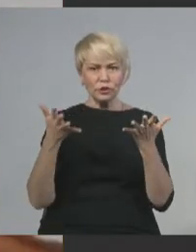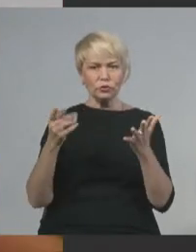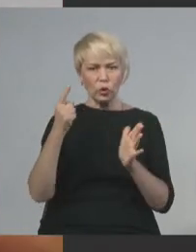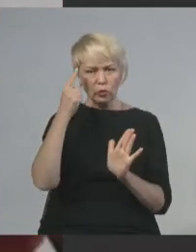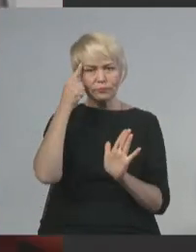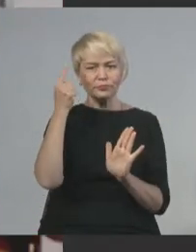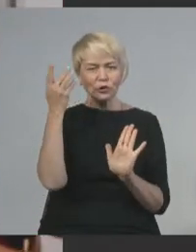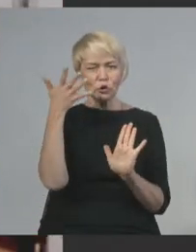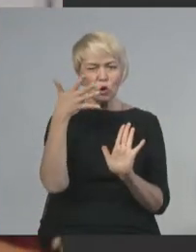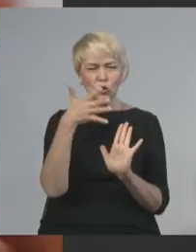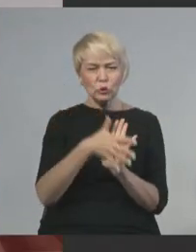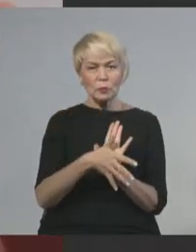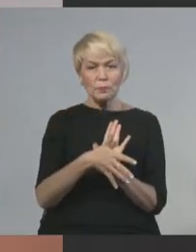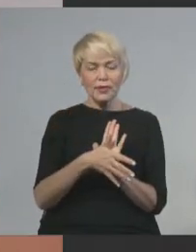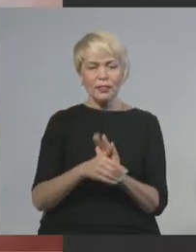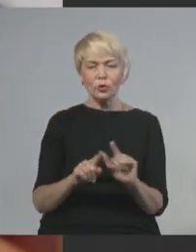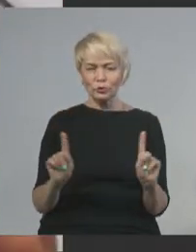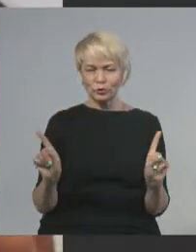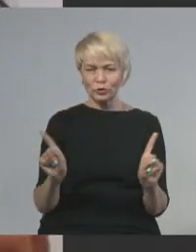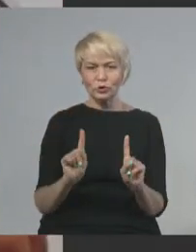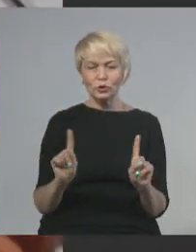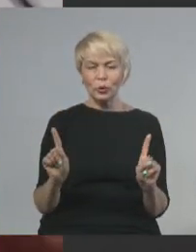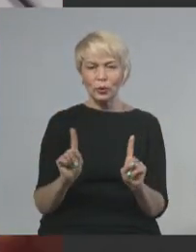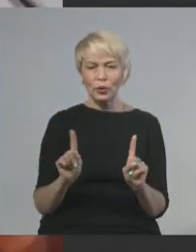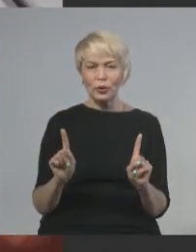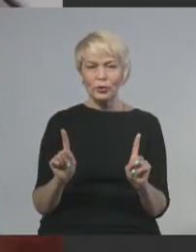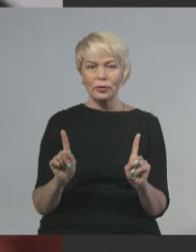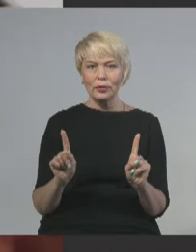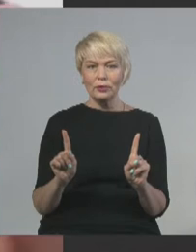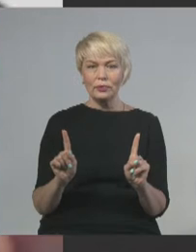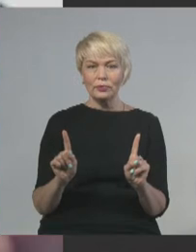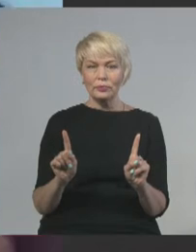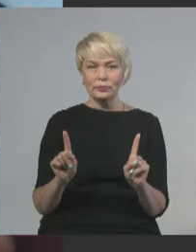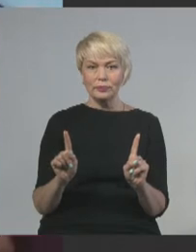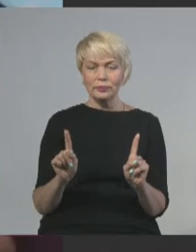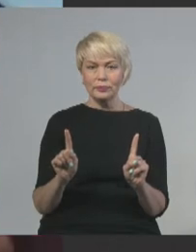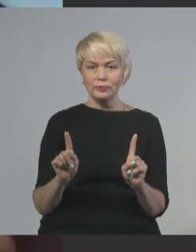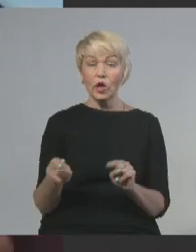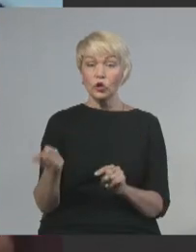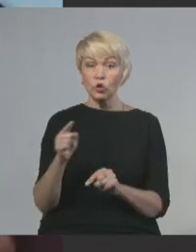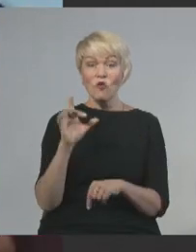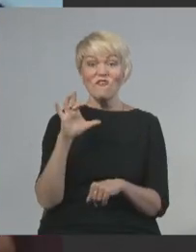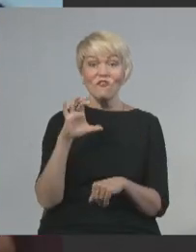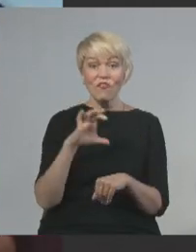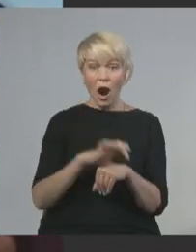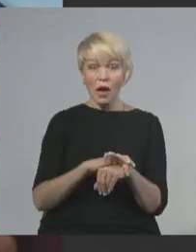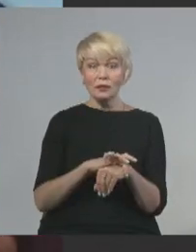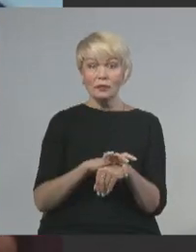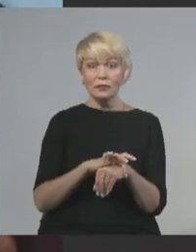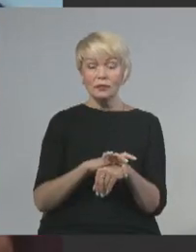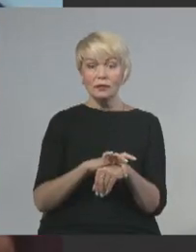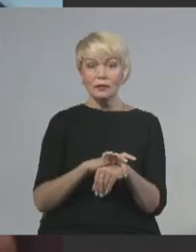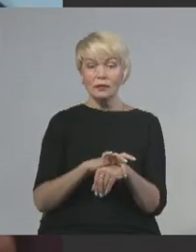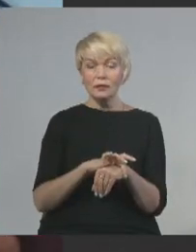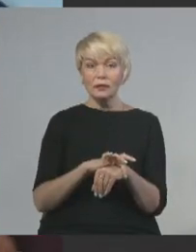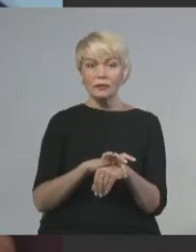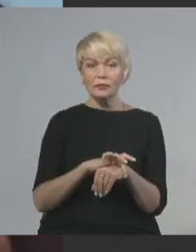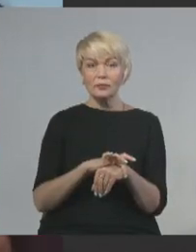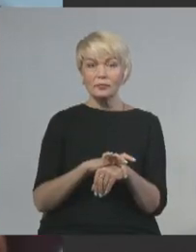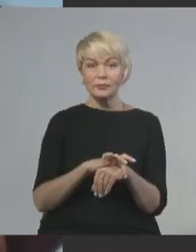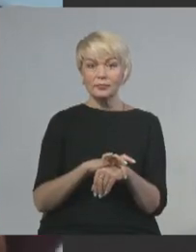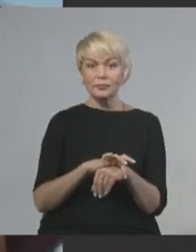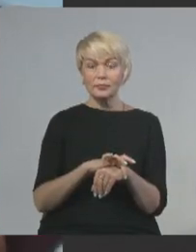unemployed uh they were denouncing um the fact that it was to cost you to to services i'm